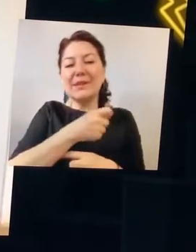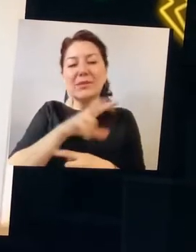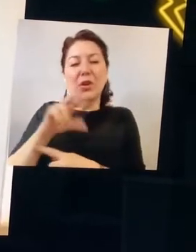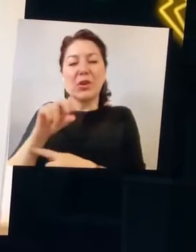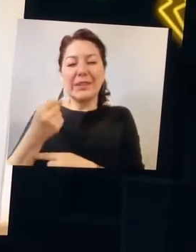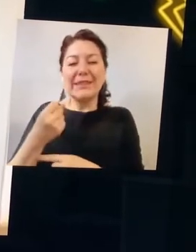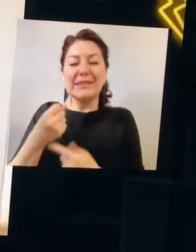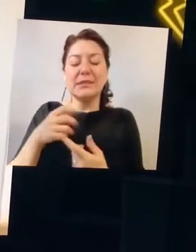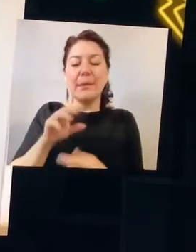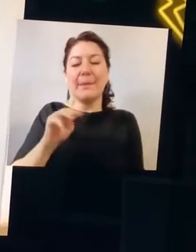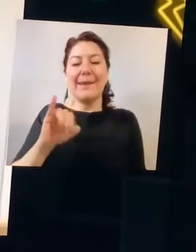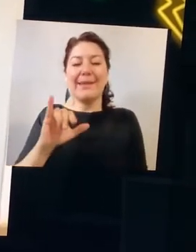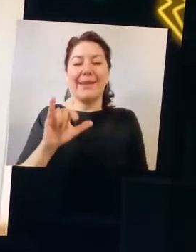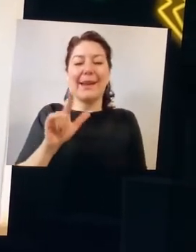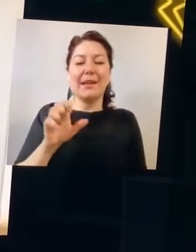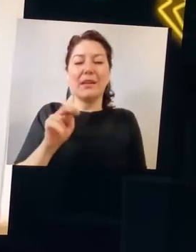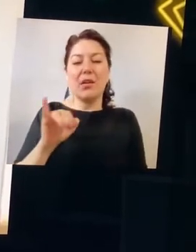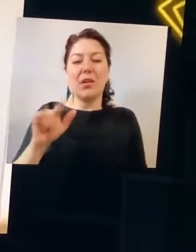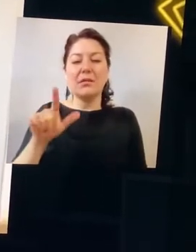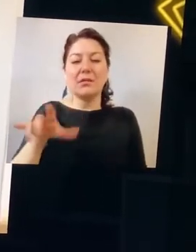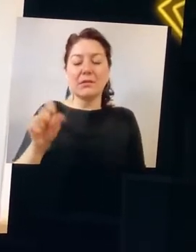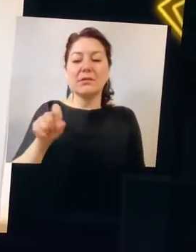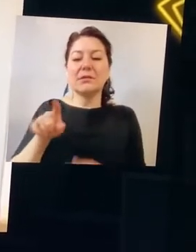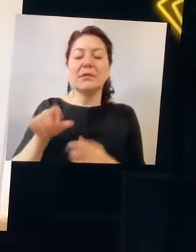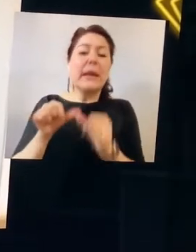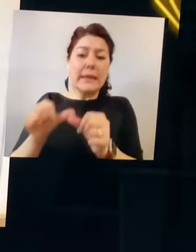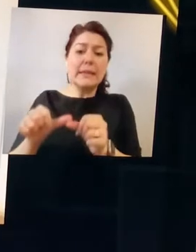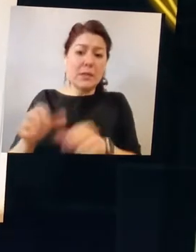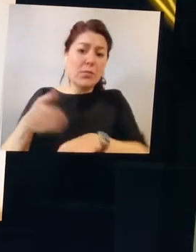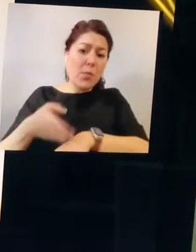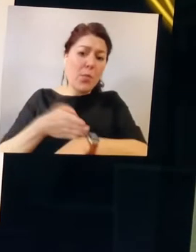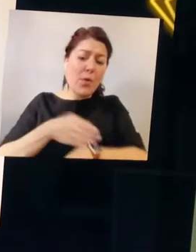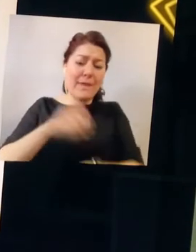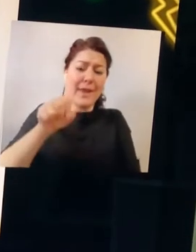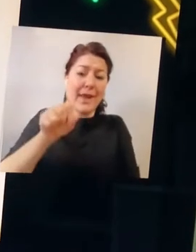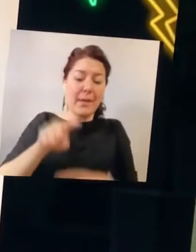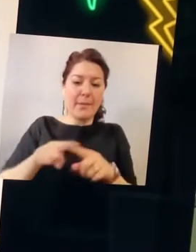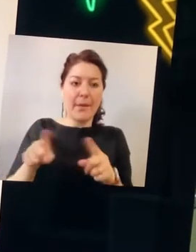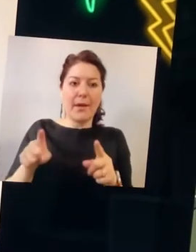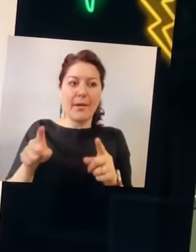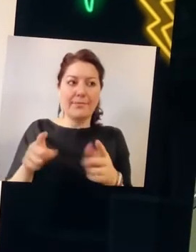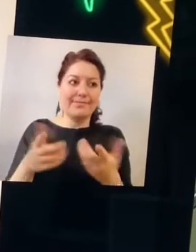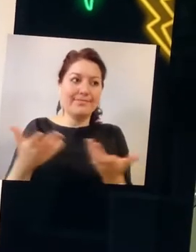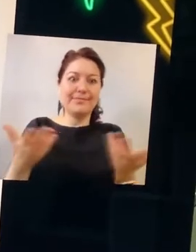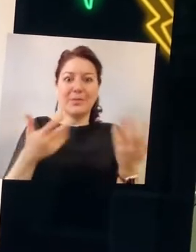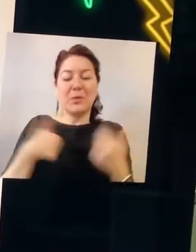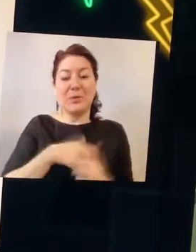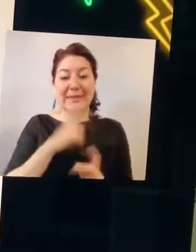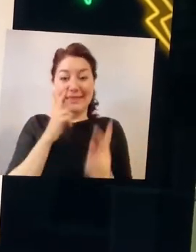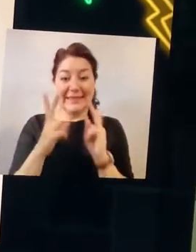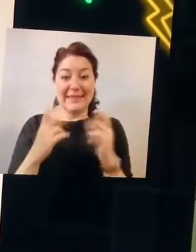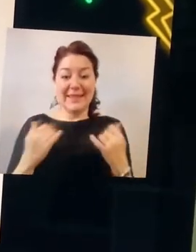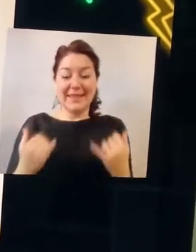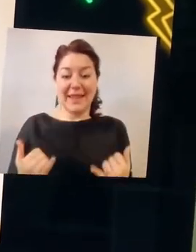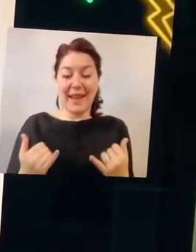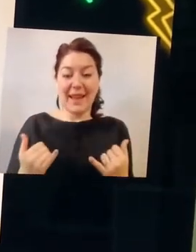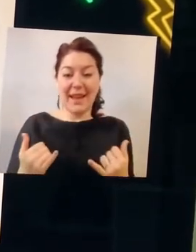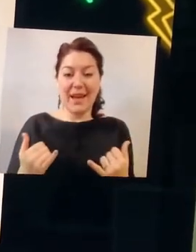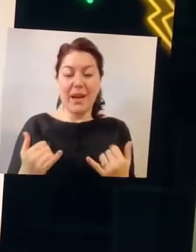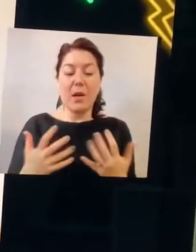it's still a work in progress, and will continue to be a work in progress, because as we see even now, the